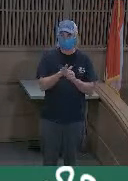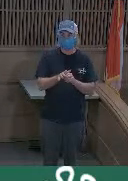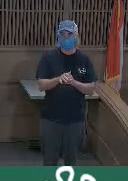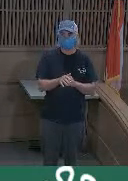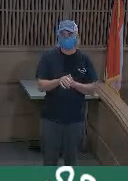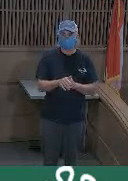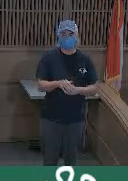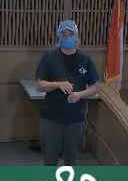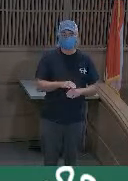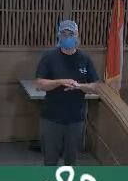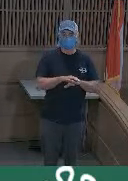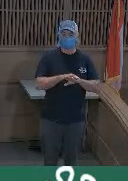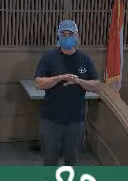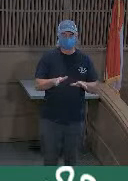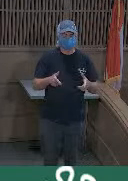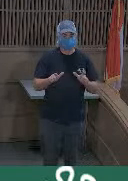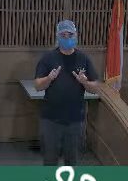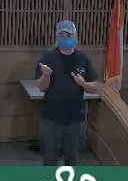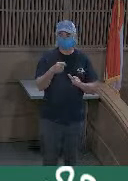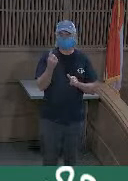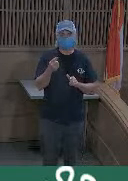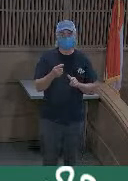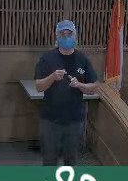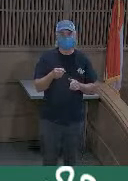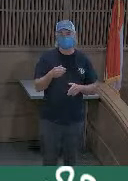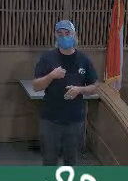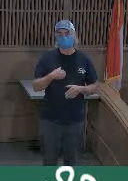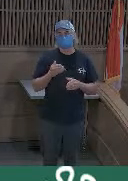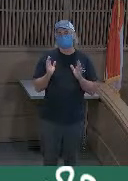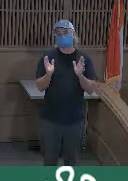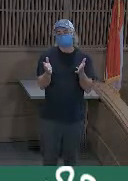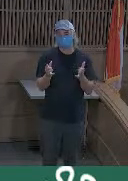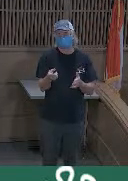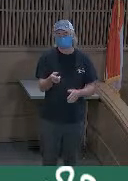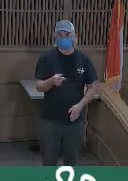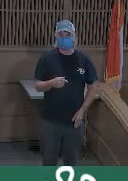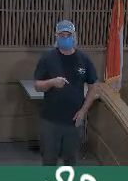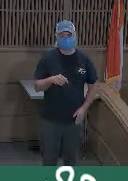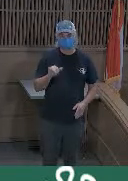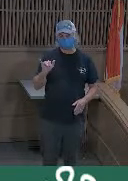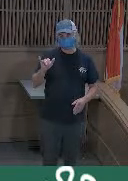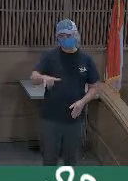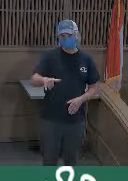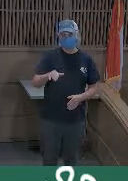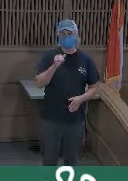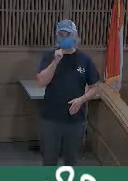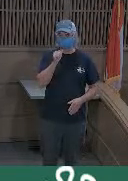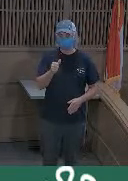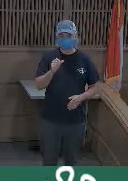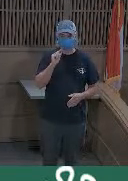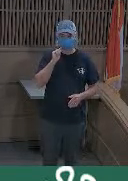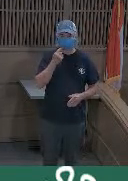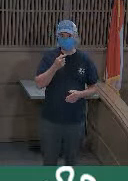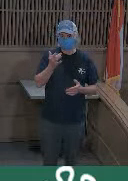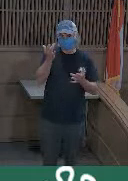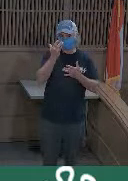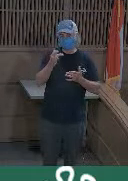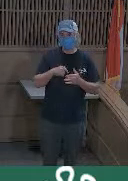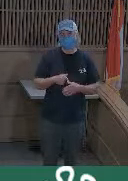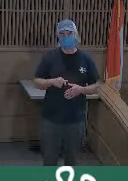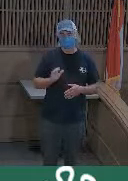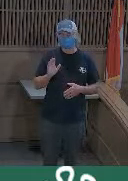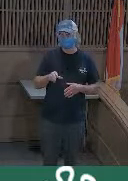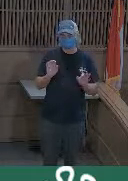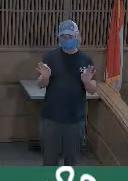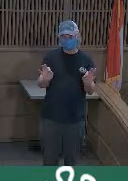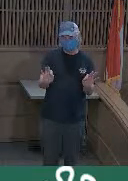this surge isn't serious or that COVID isn't deadly. An increase in death usually follows a few